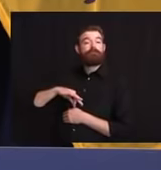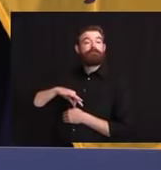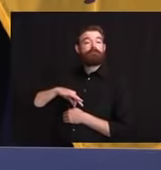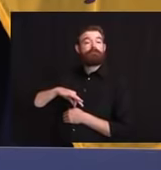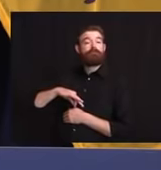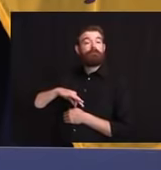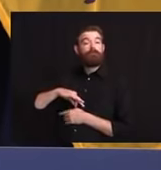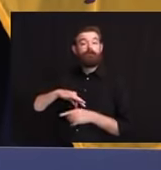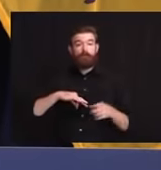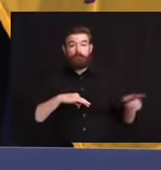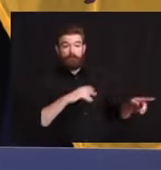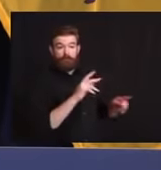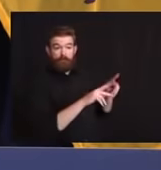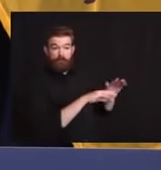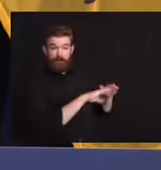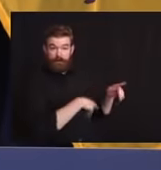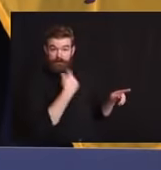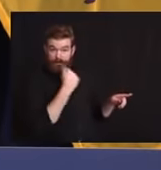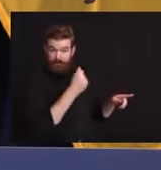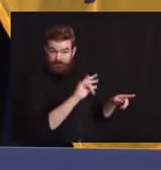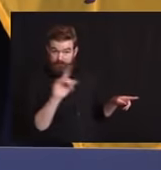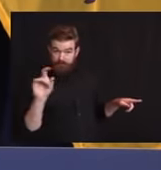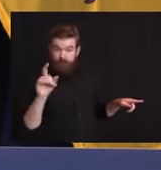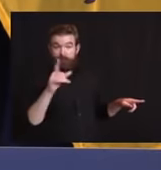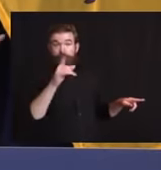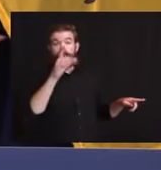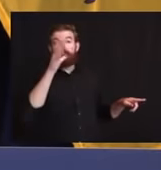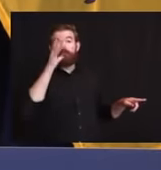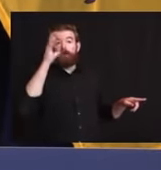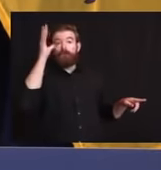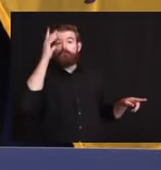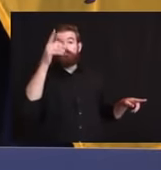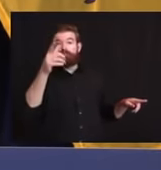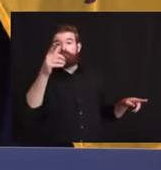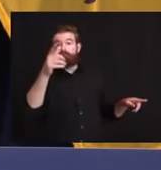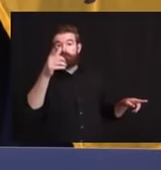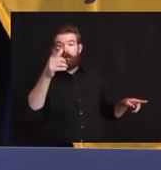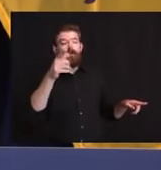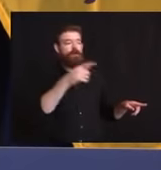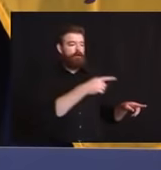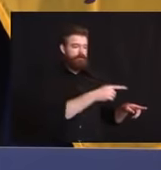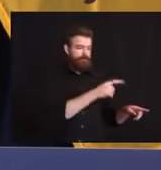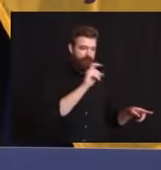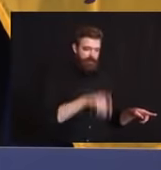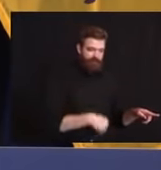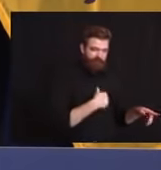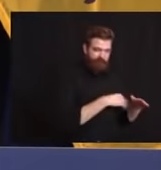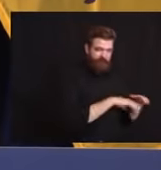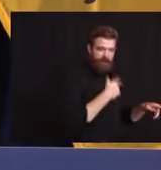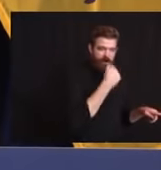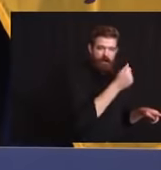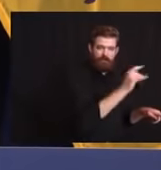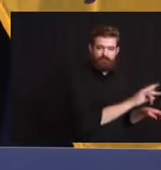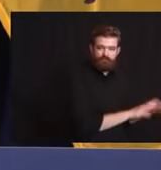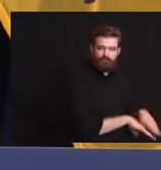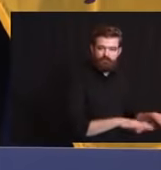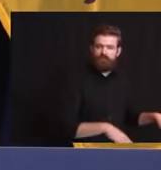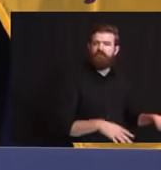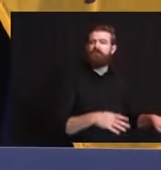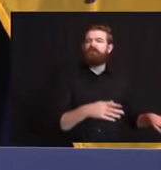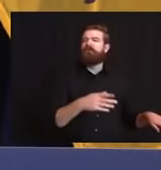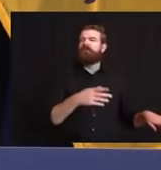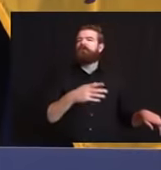So the first one, which I think is a really good, not that the other ones aren't good, but the first one on the